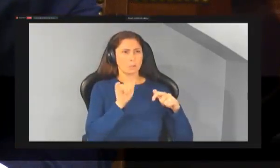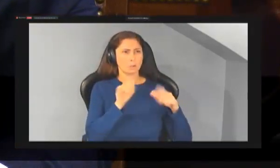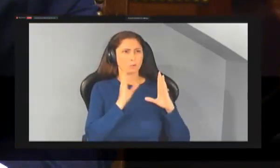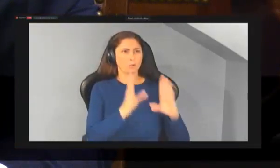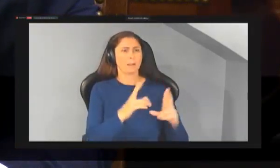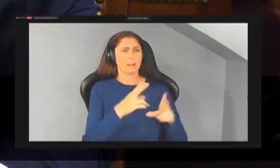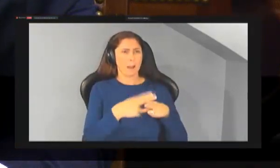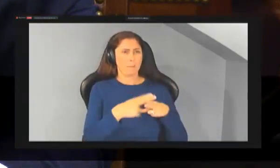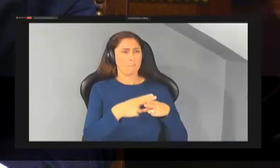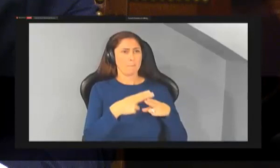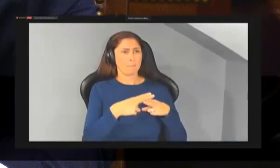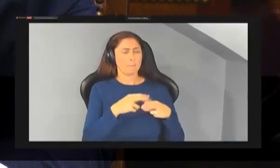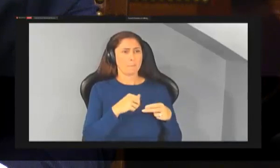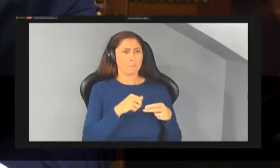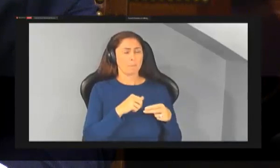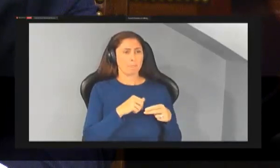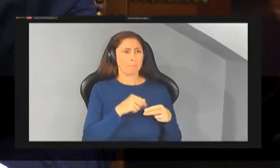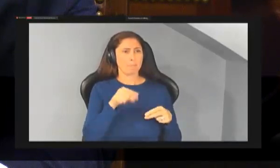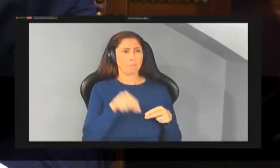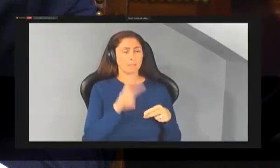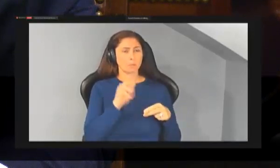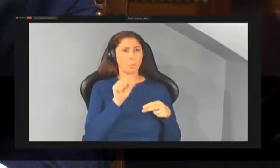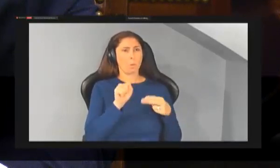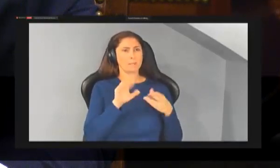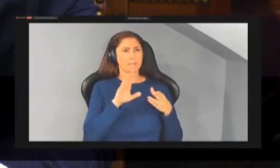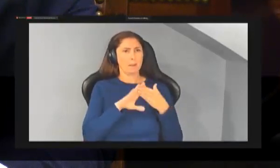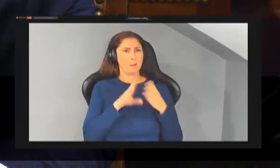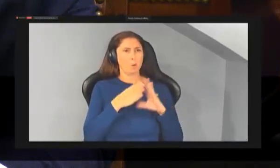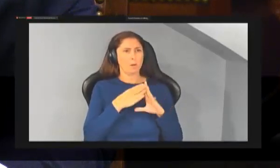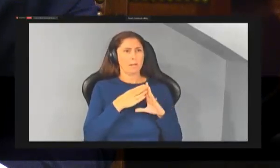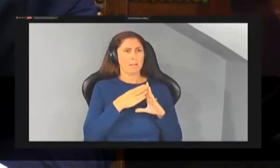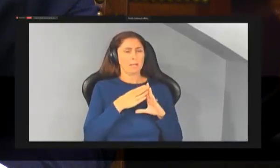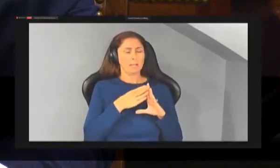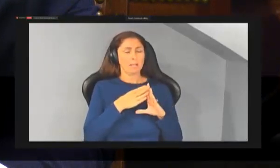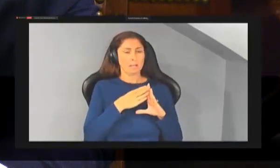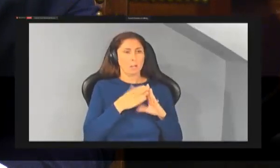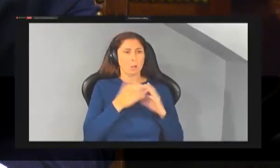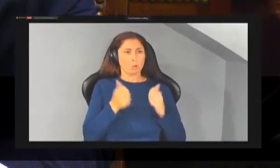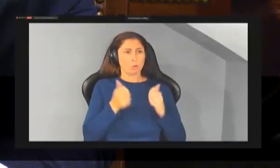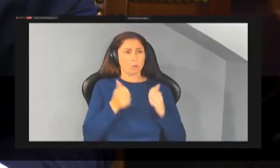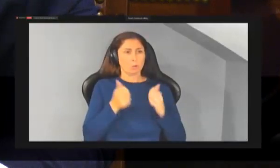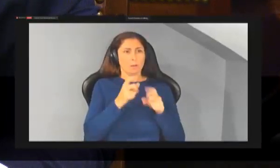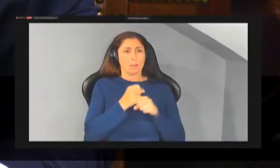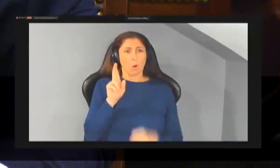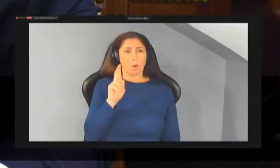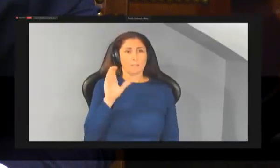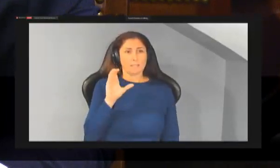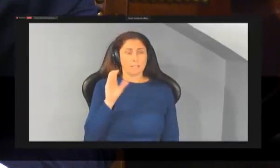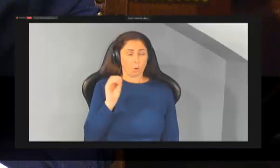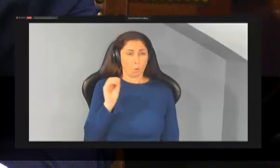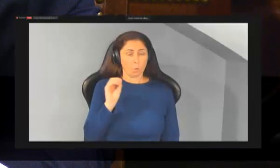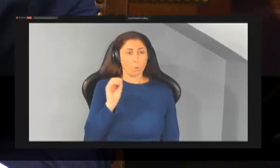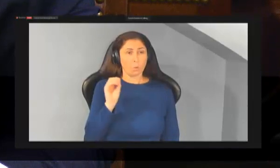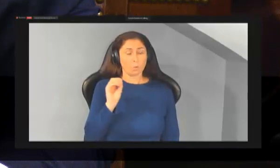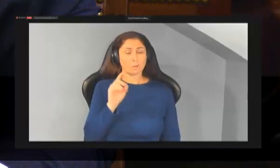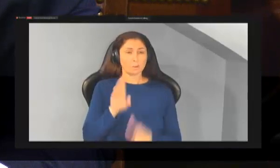This was in a community that was trying to get the RCO, so they get a seat at the table with the